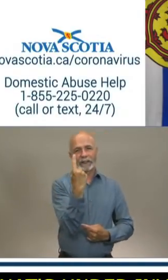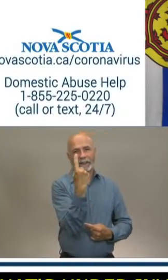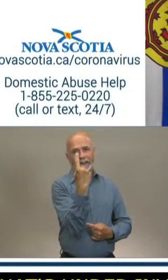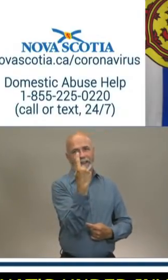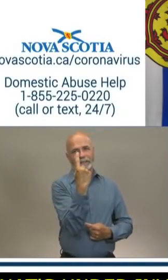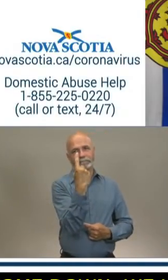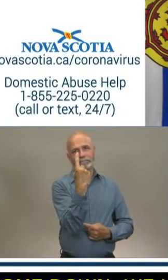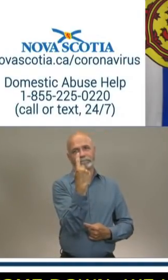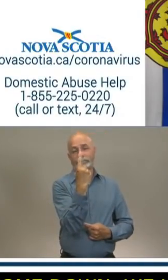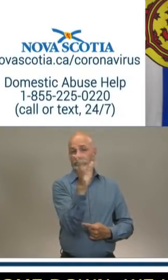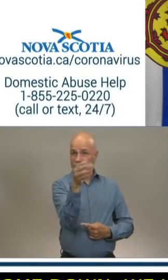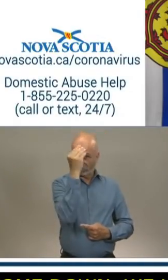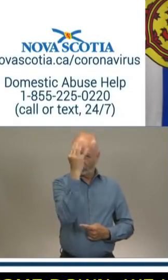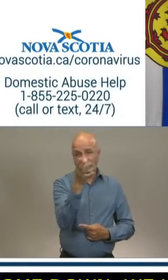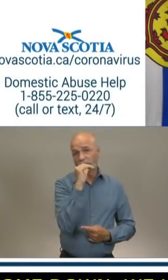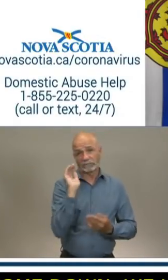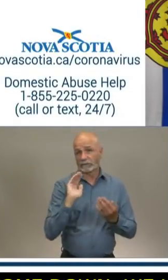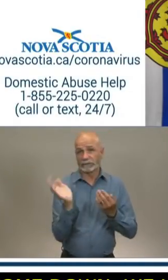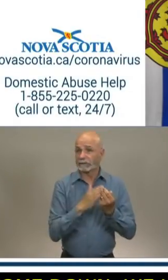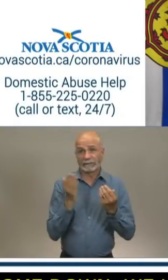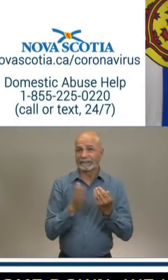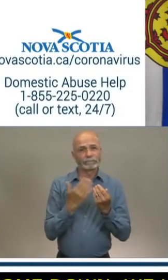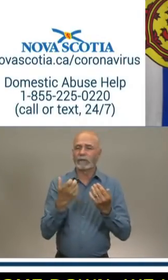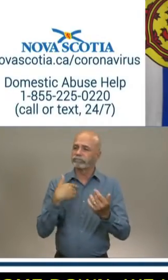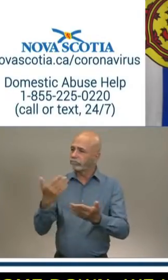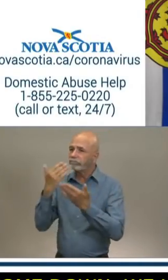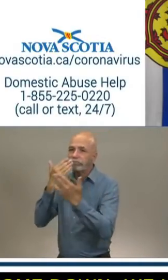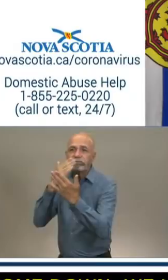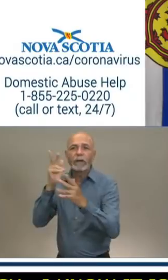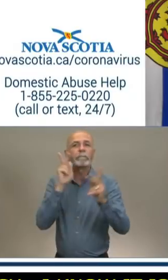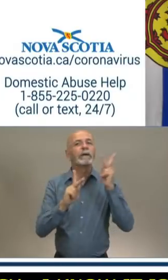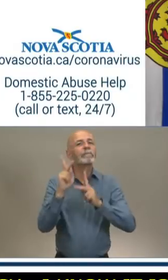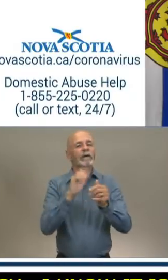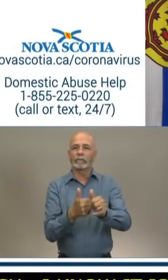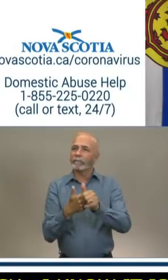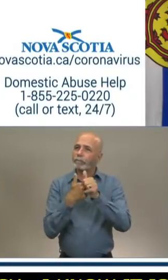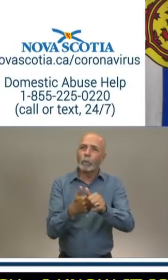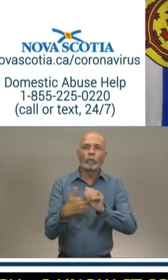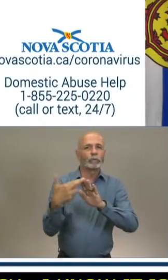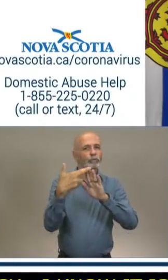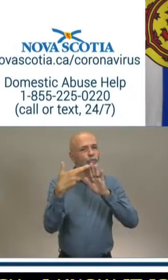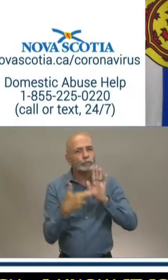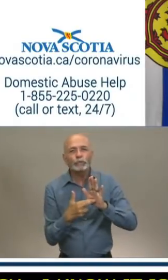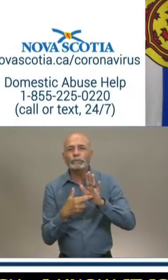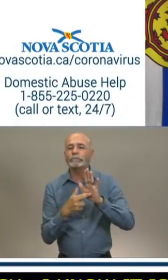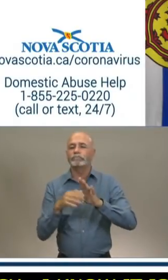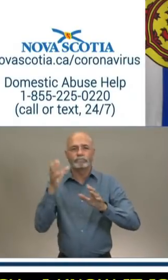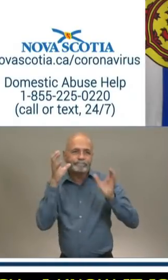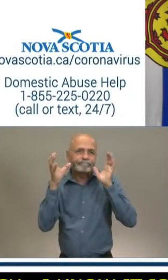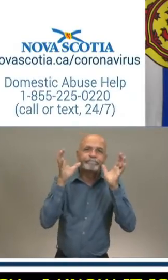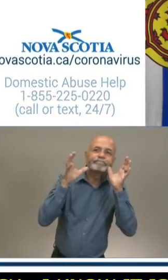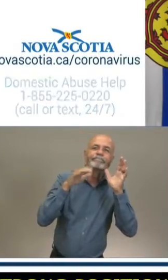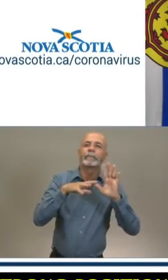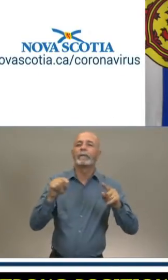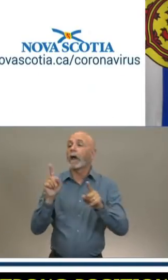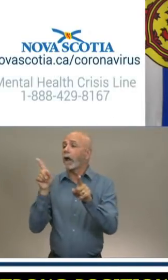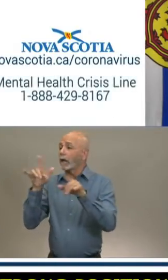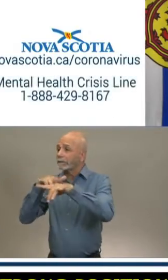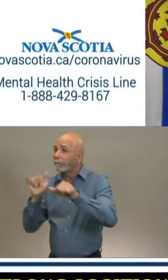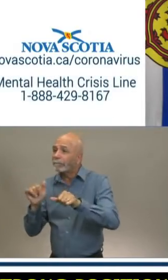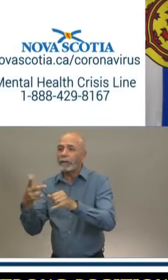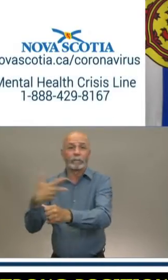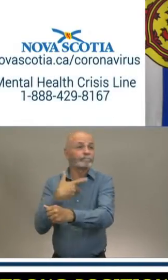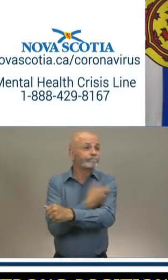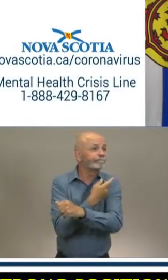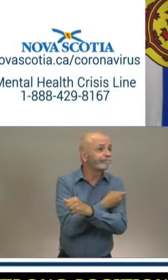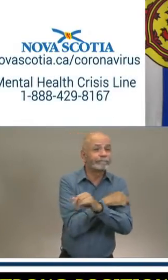and that's thanks to all of you for following the public health restrictions and protocols. And thanks for getting vaccinated. We are now ahead